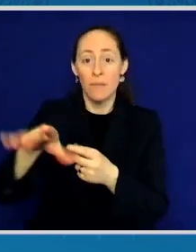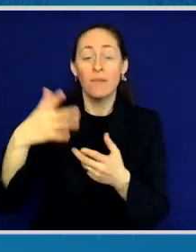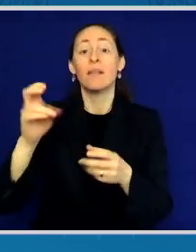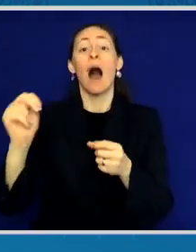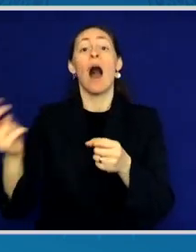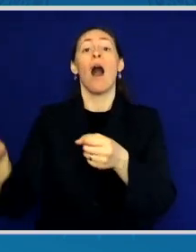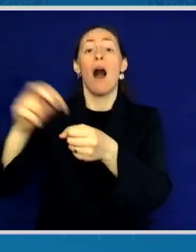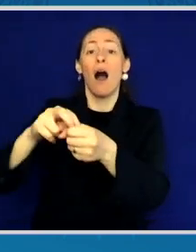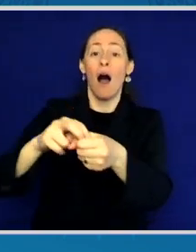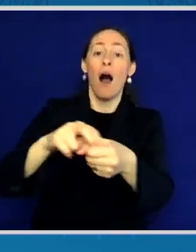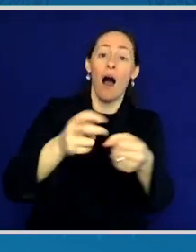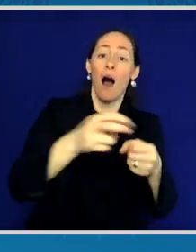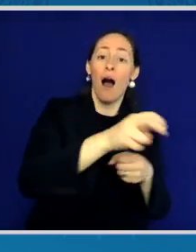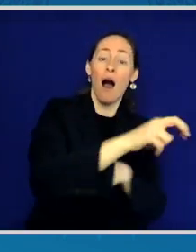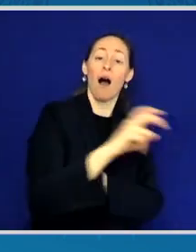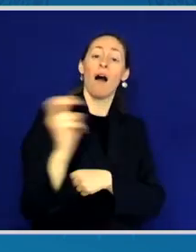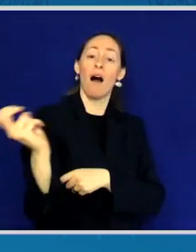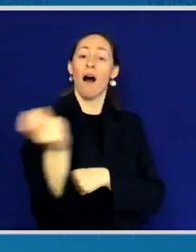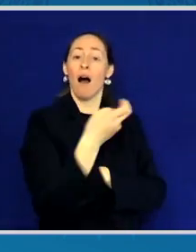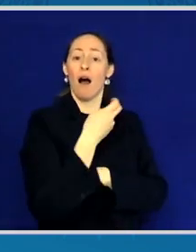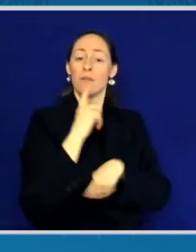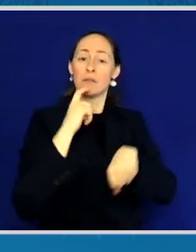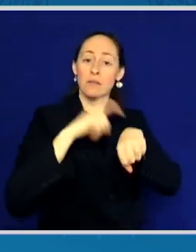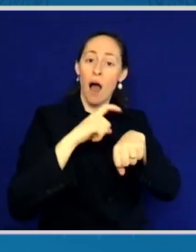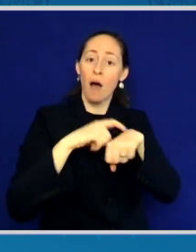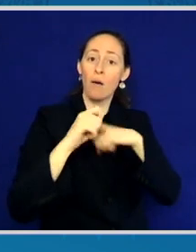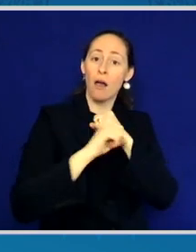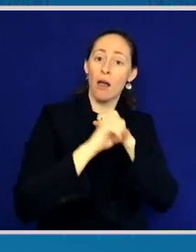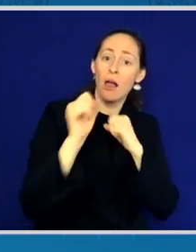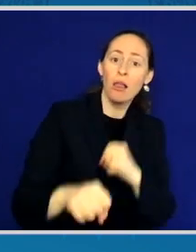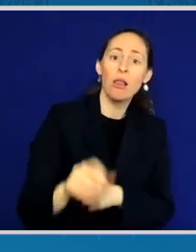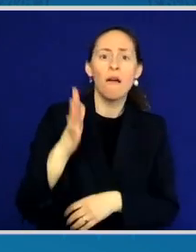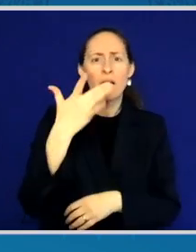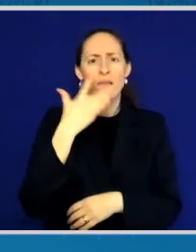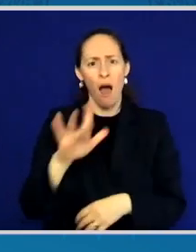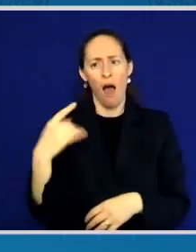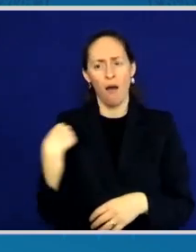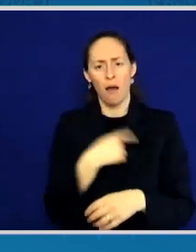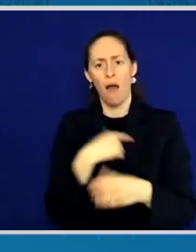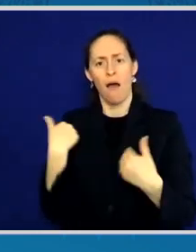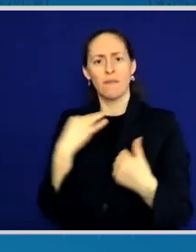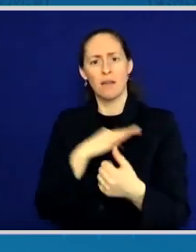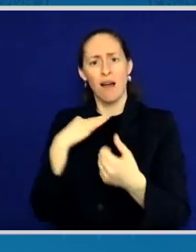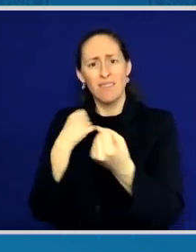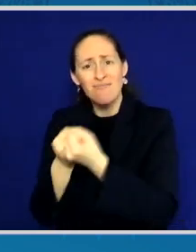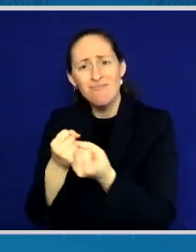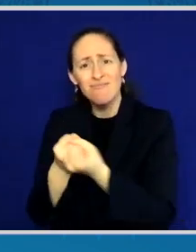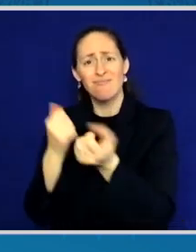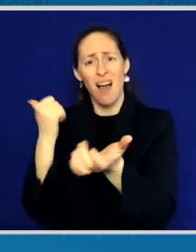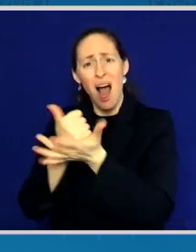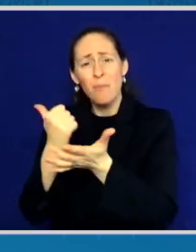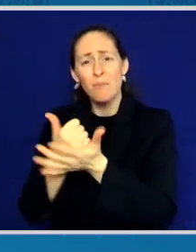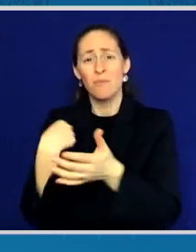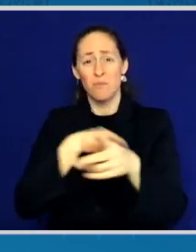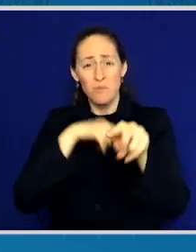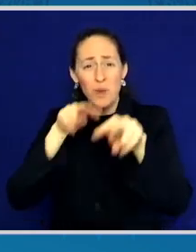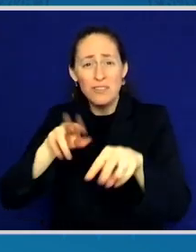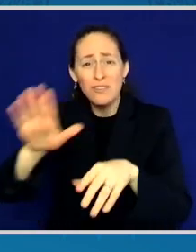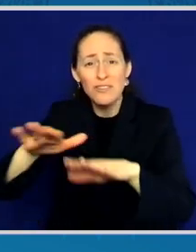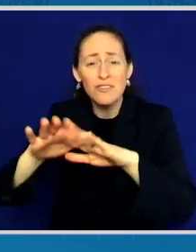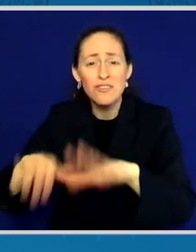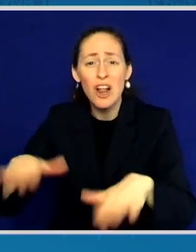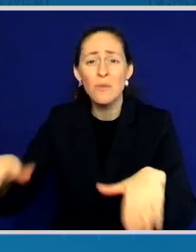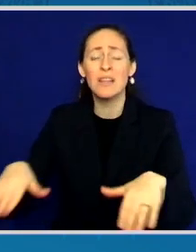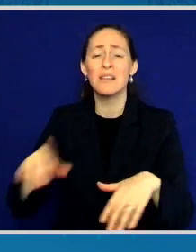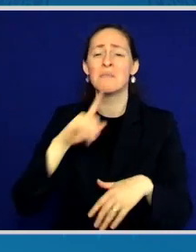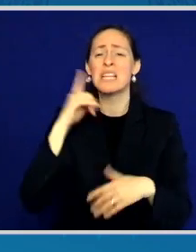take classes. Now, luckily, we have staff who helped her out and actually helped her babysit. So when you think about the real challenges of